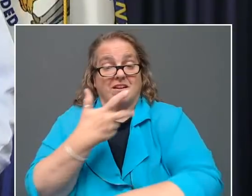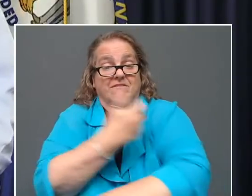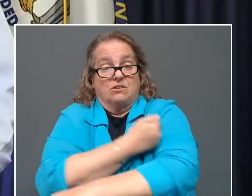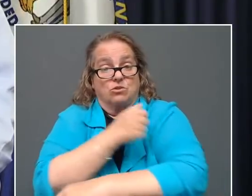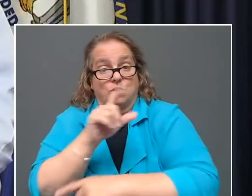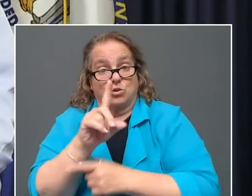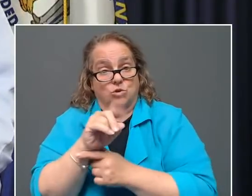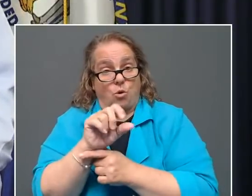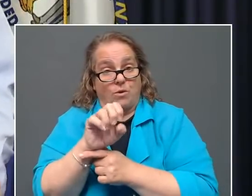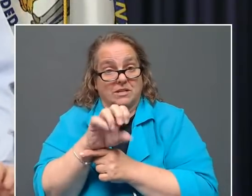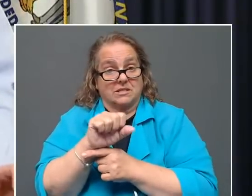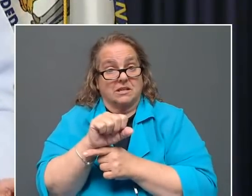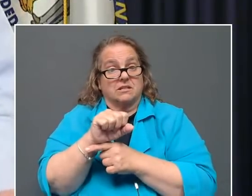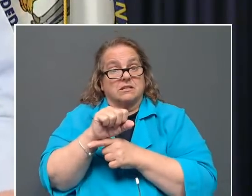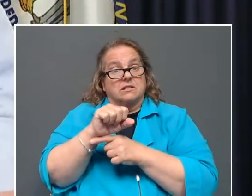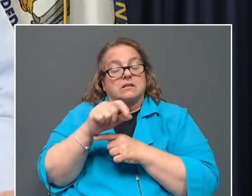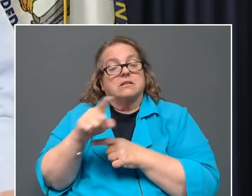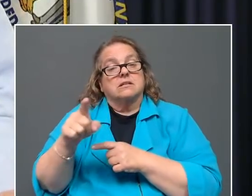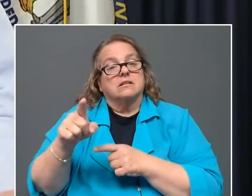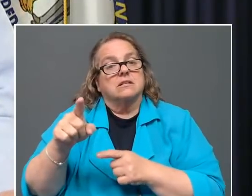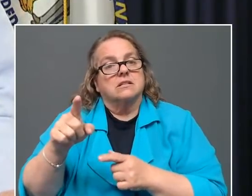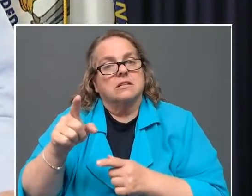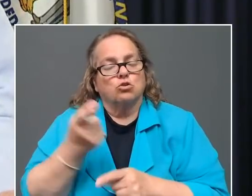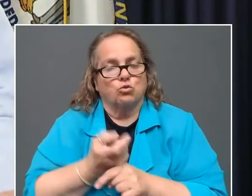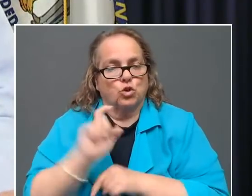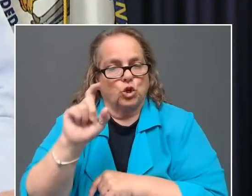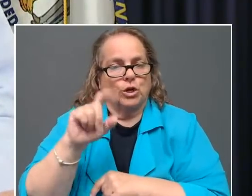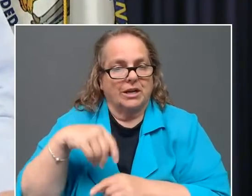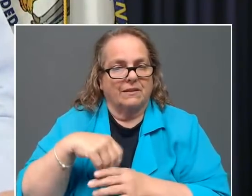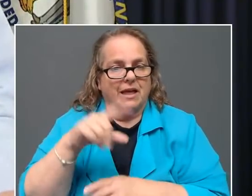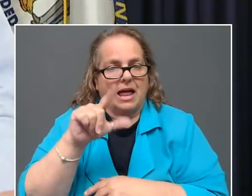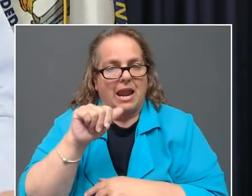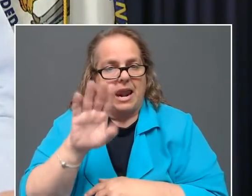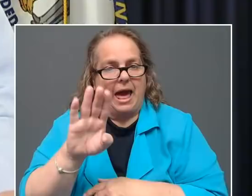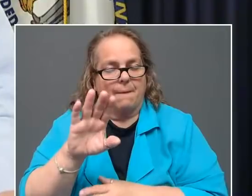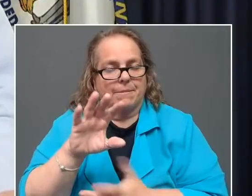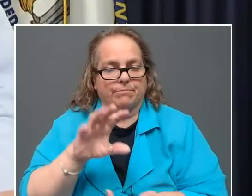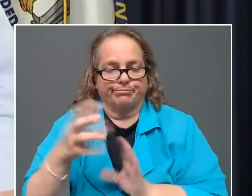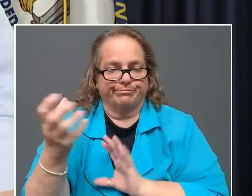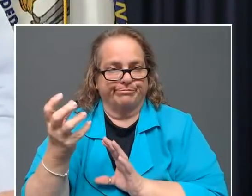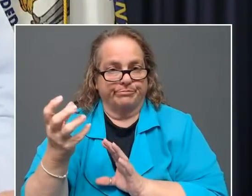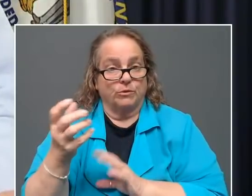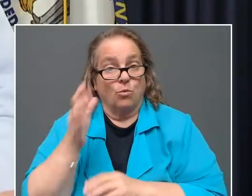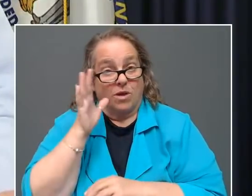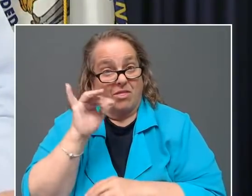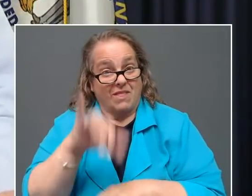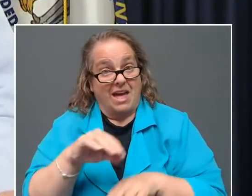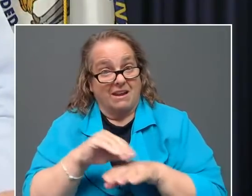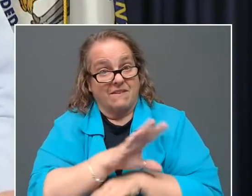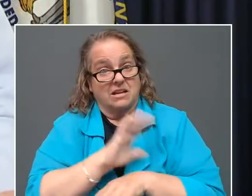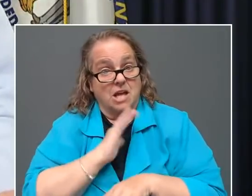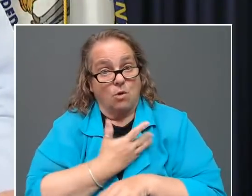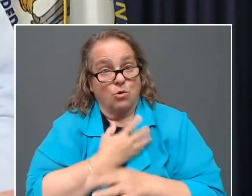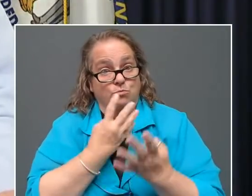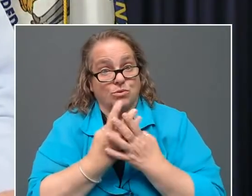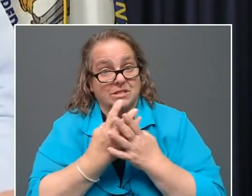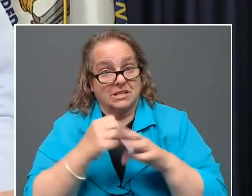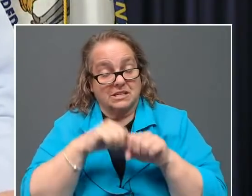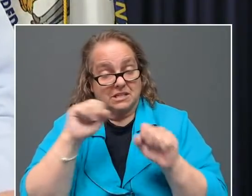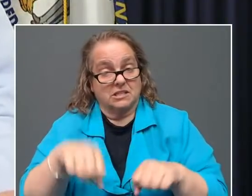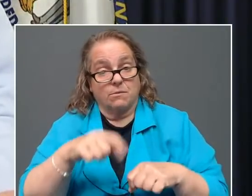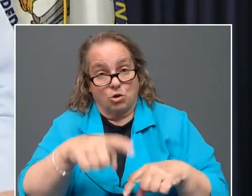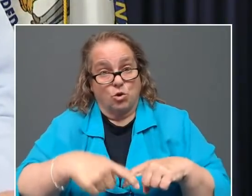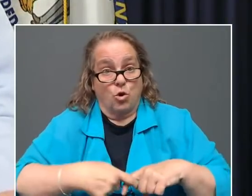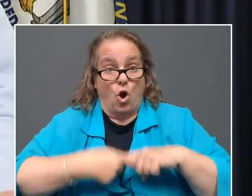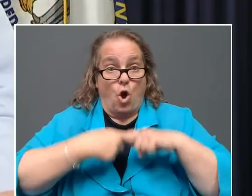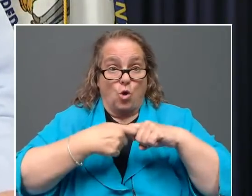lab mix-up, has there been, will that affect our prison system? Has there been a holdup on vaccinating our state's